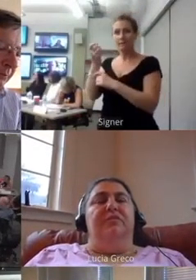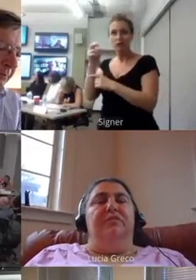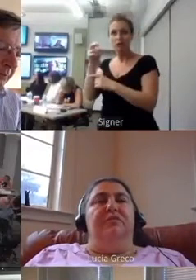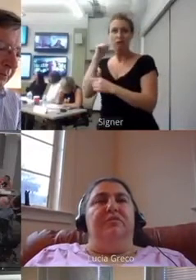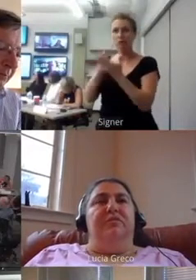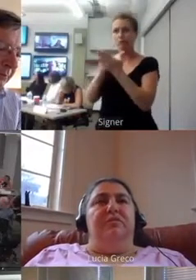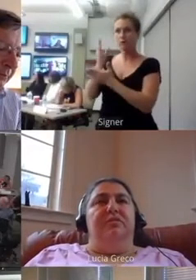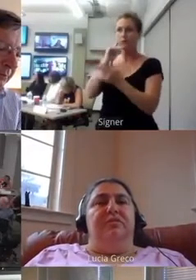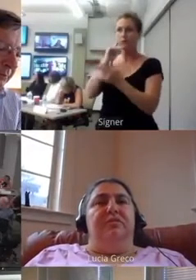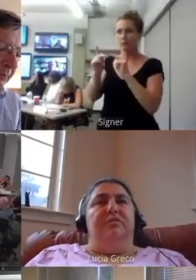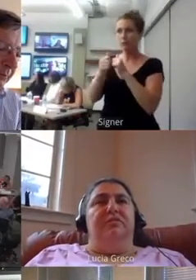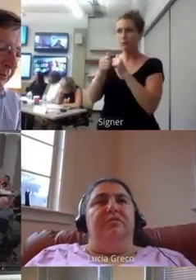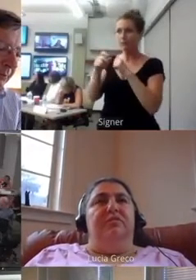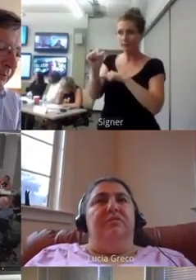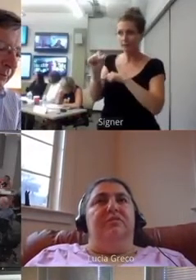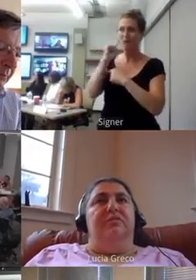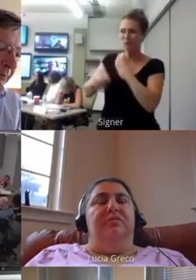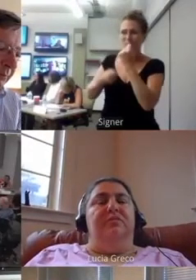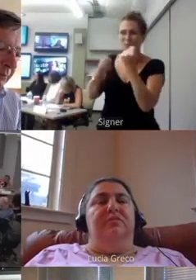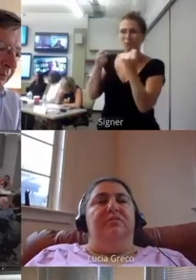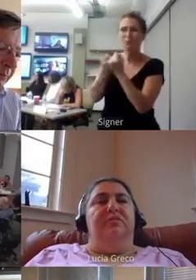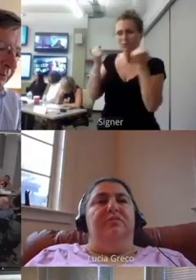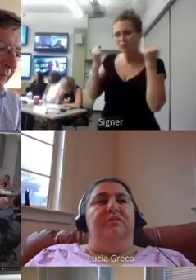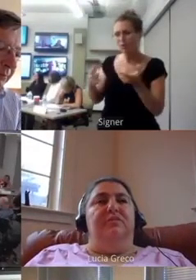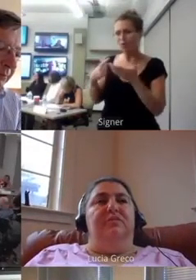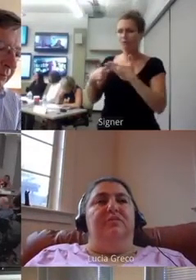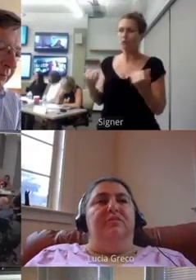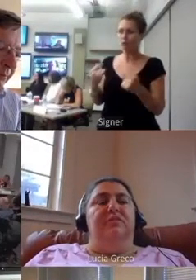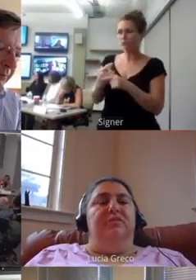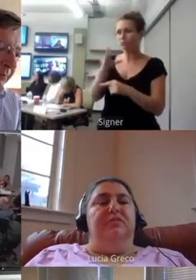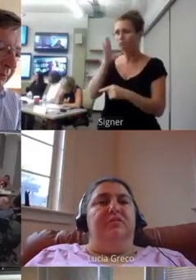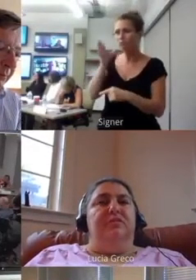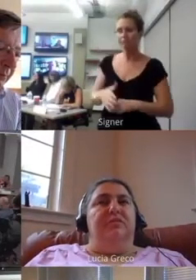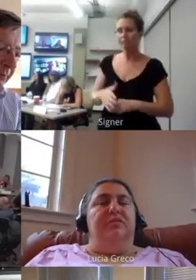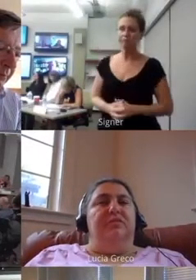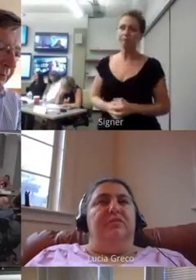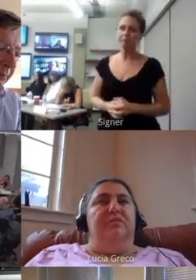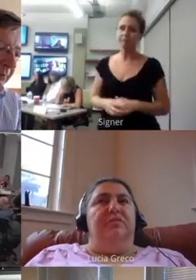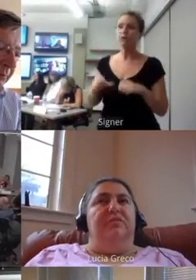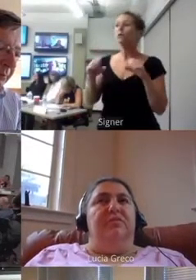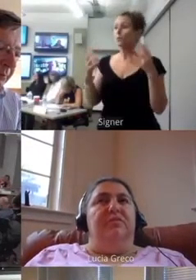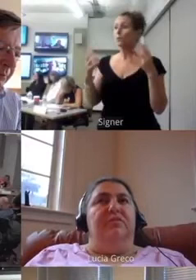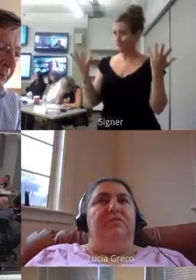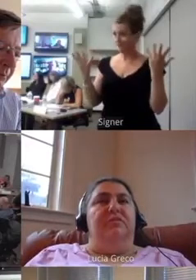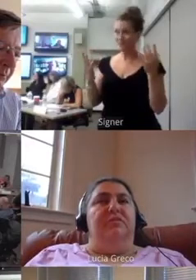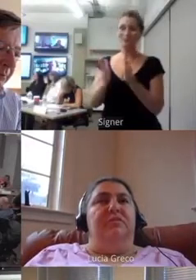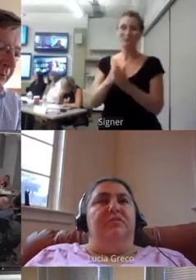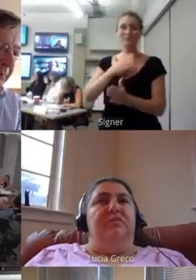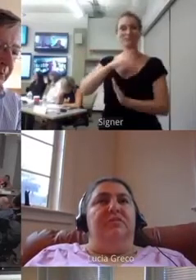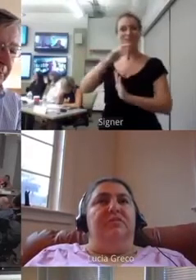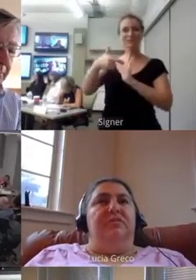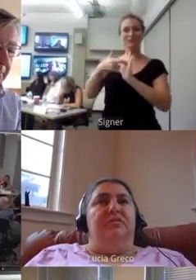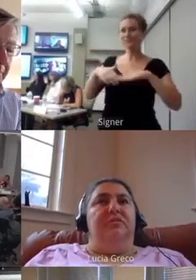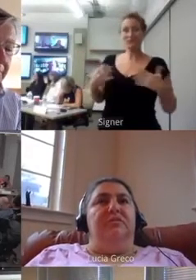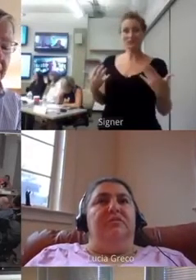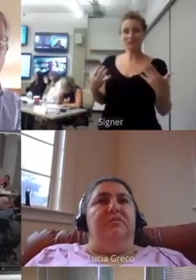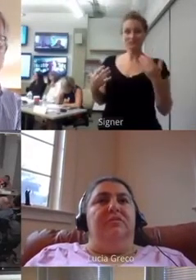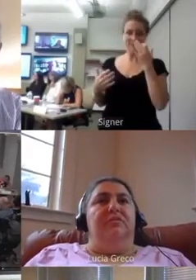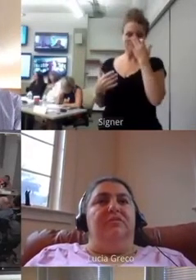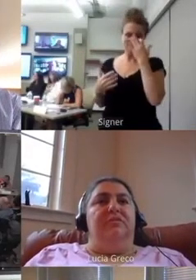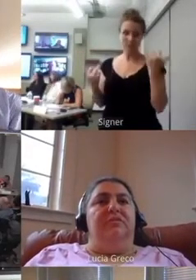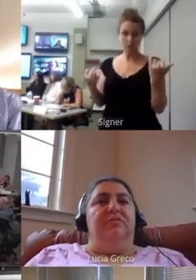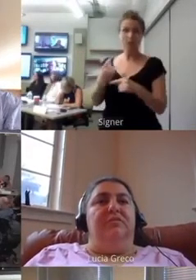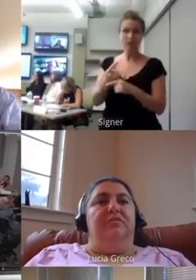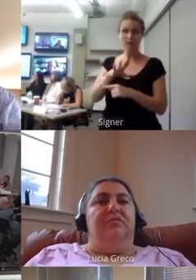all reinforce those discussions. So, my role as your moderator